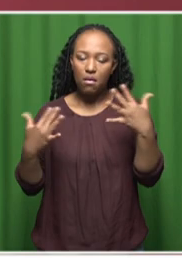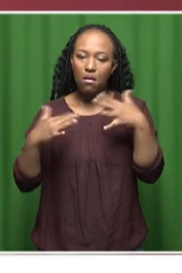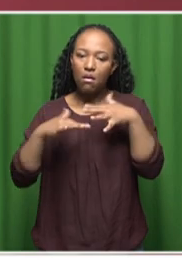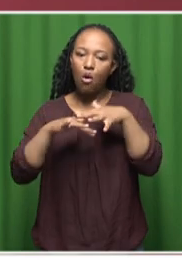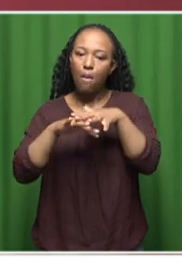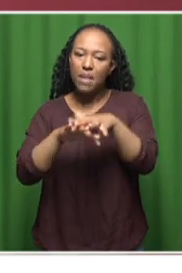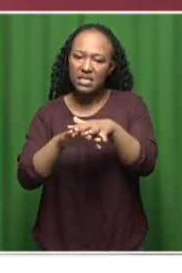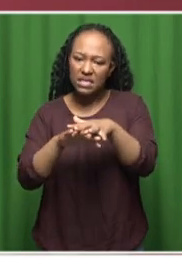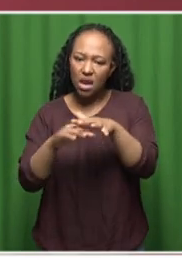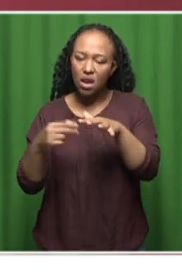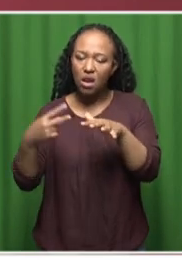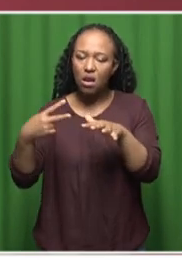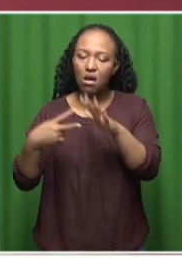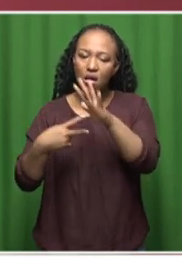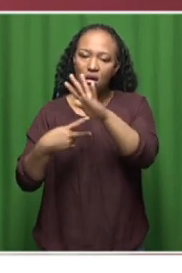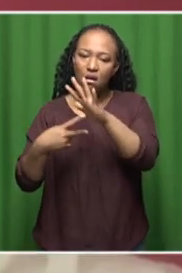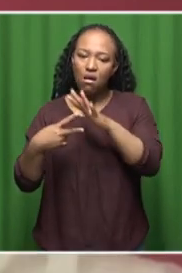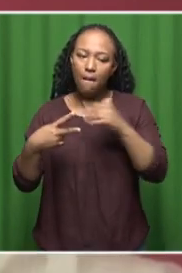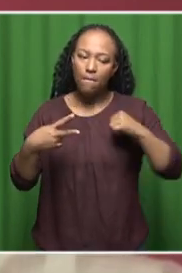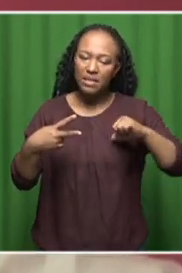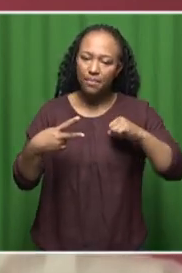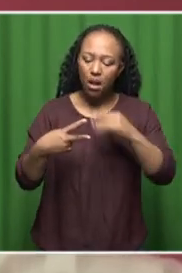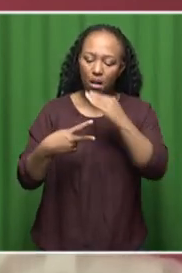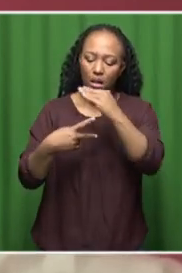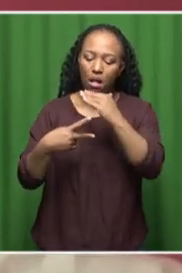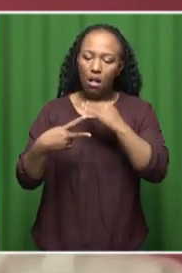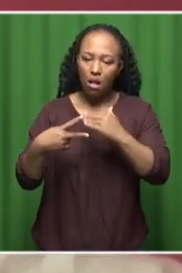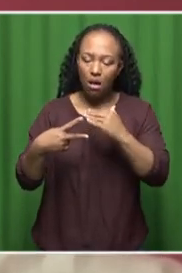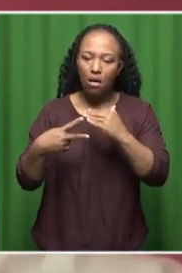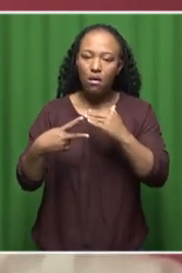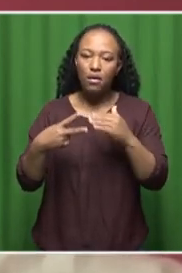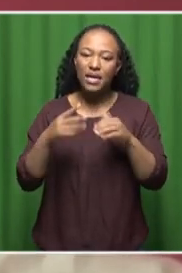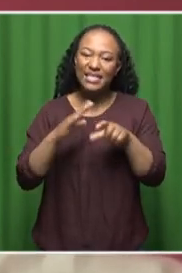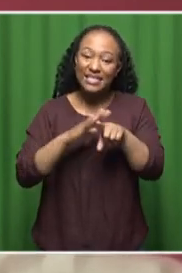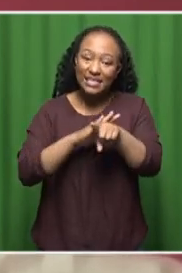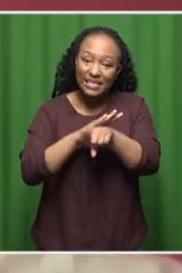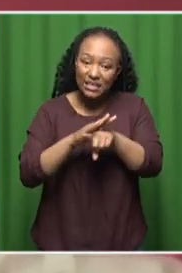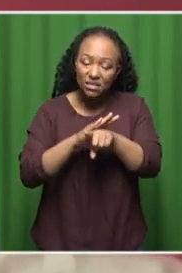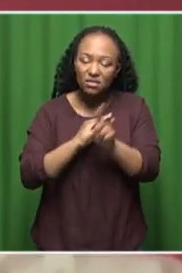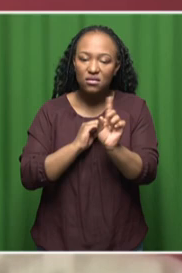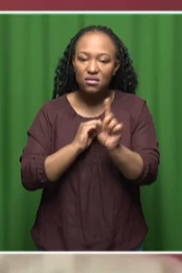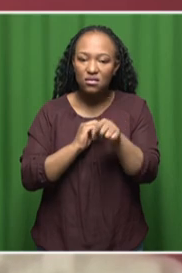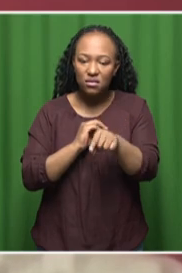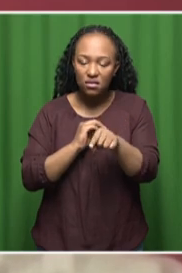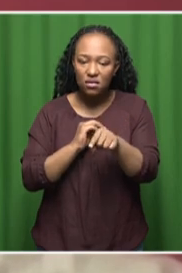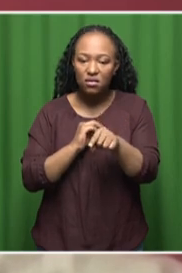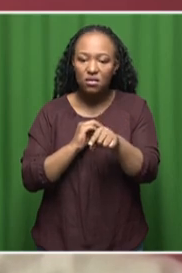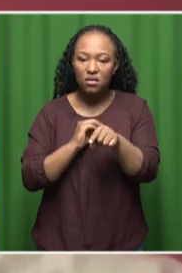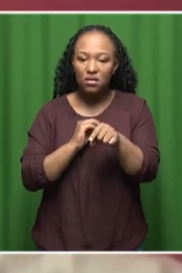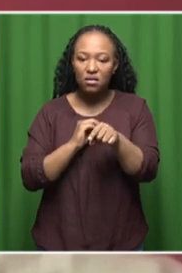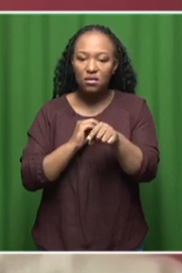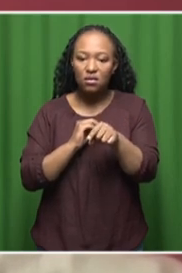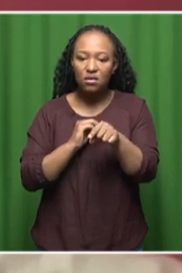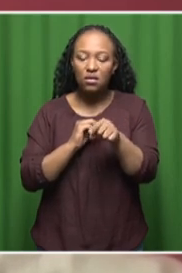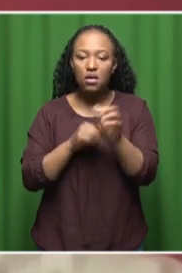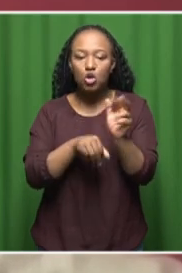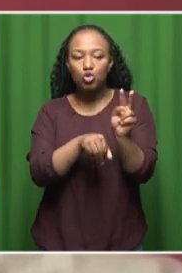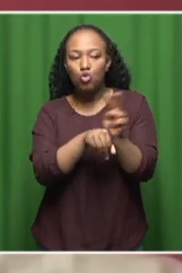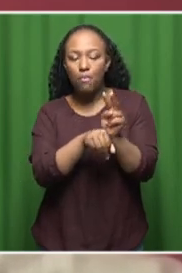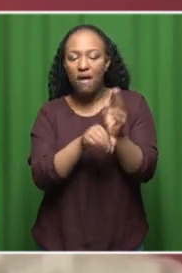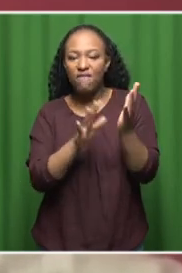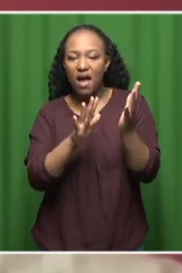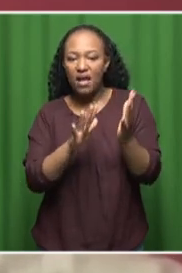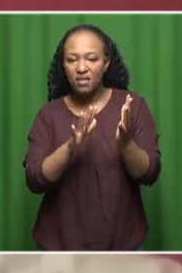two municipalities. Now, a district would be more of a, in simple terms, a supervisor